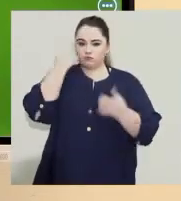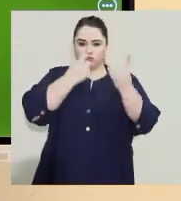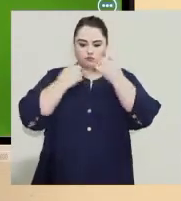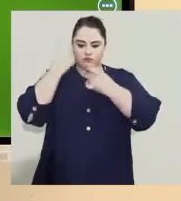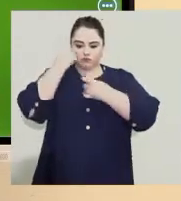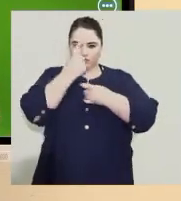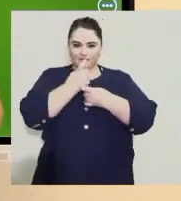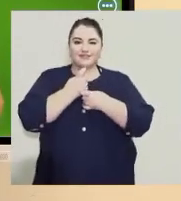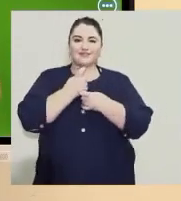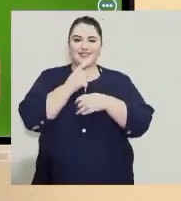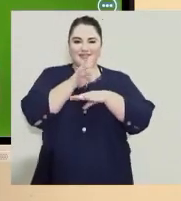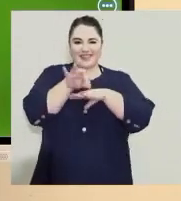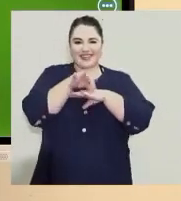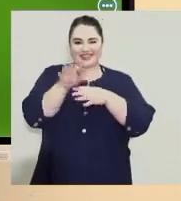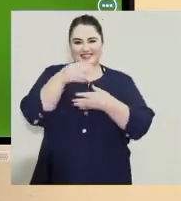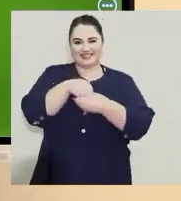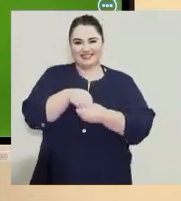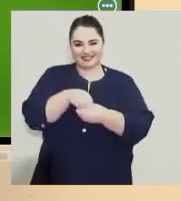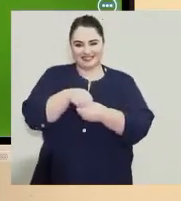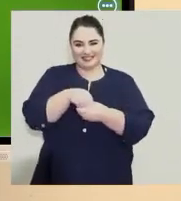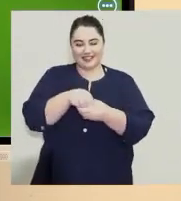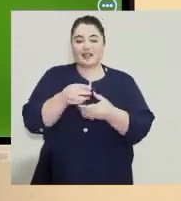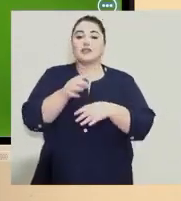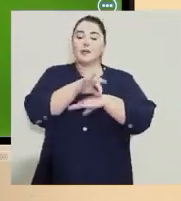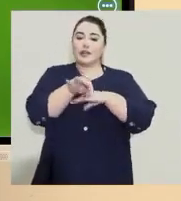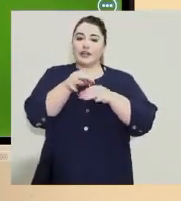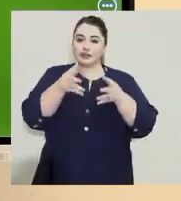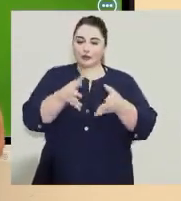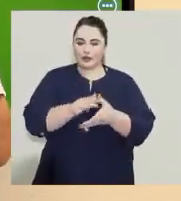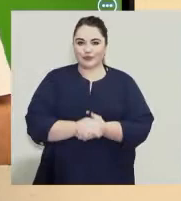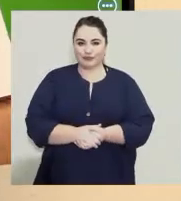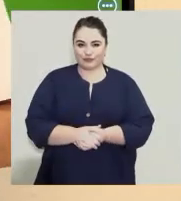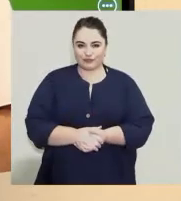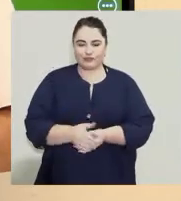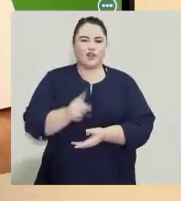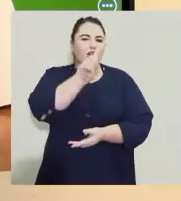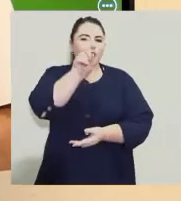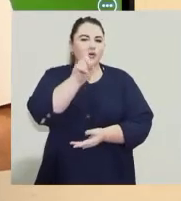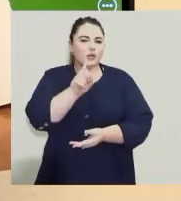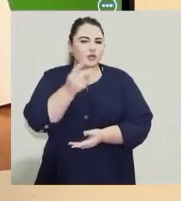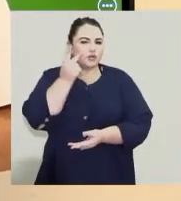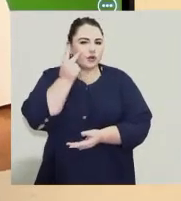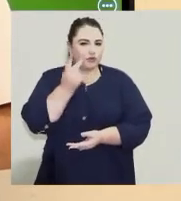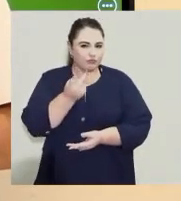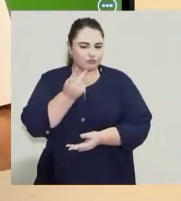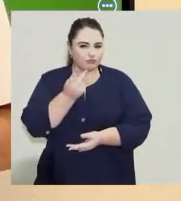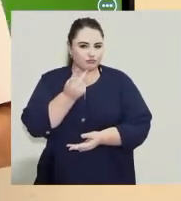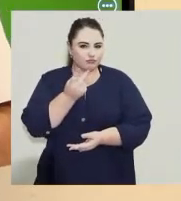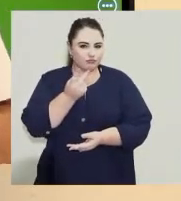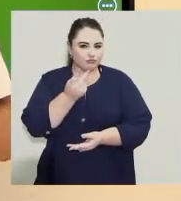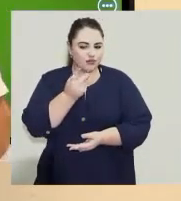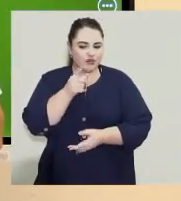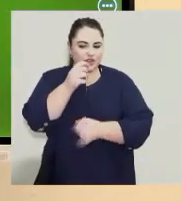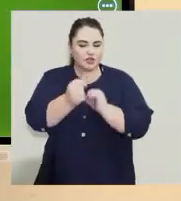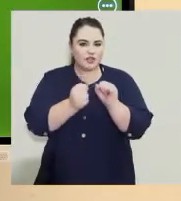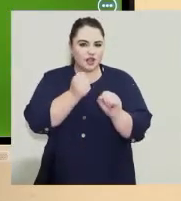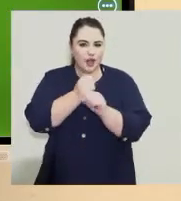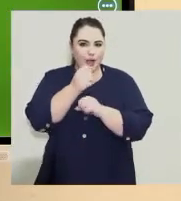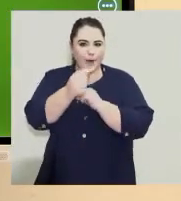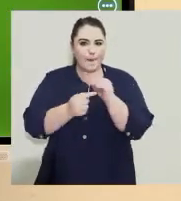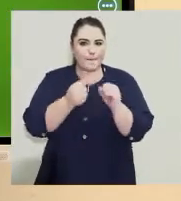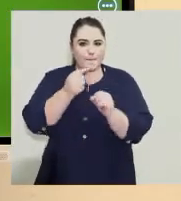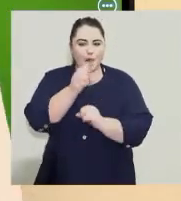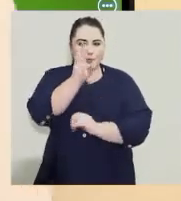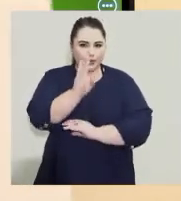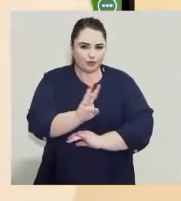planning. So that's the planning part. Let's look at a question that was asked in that year about precautions.